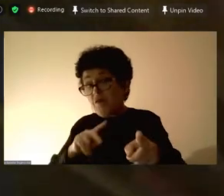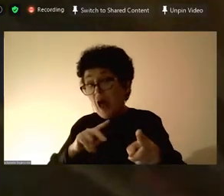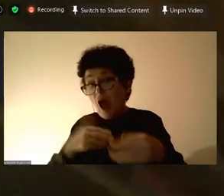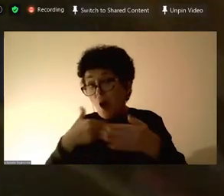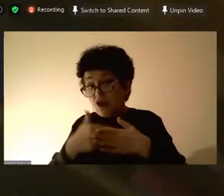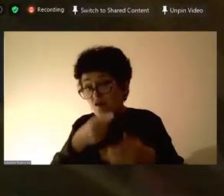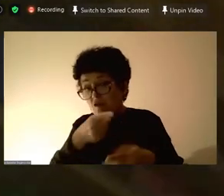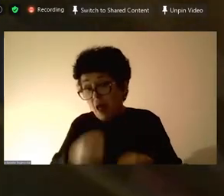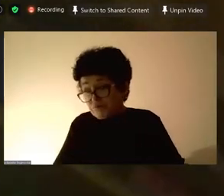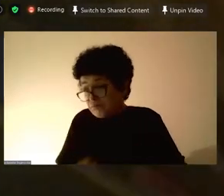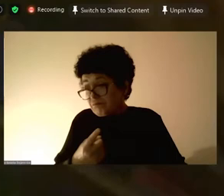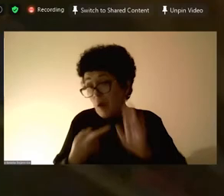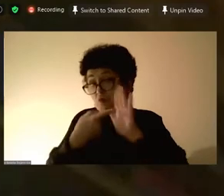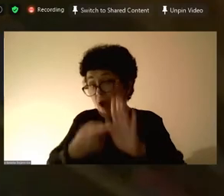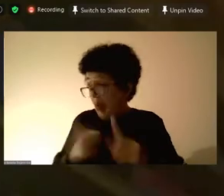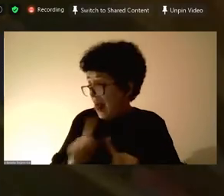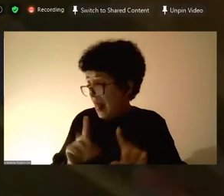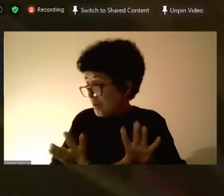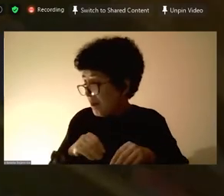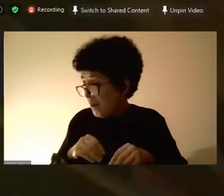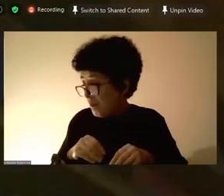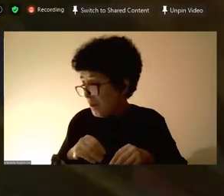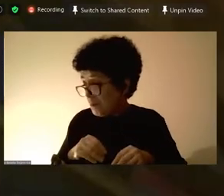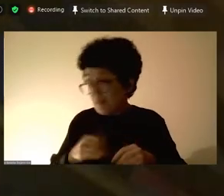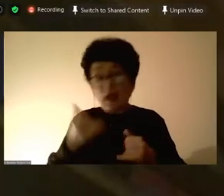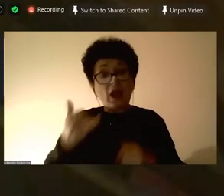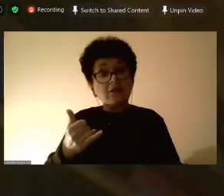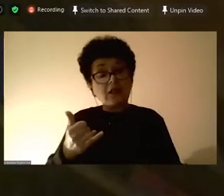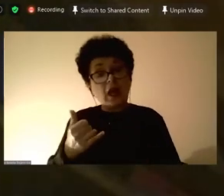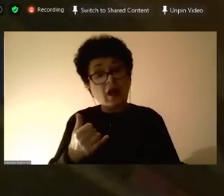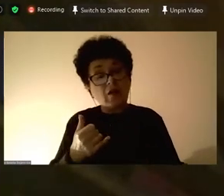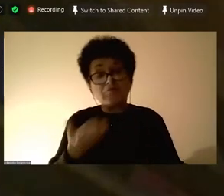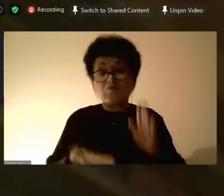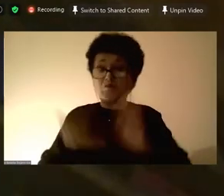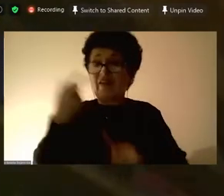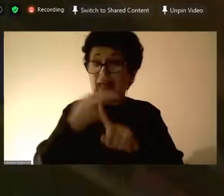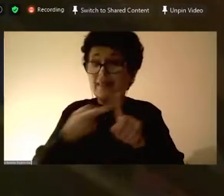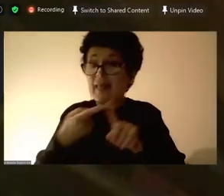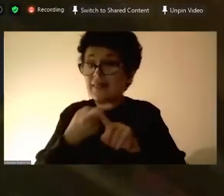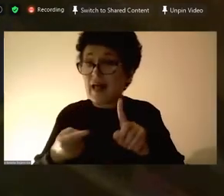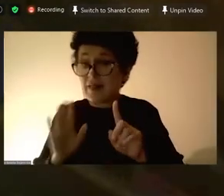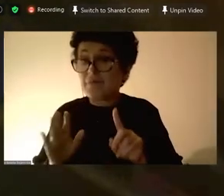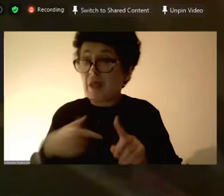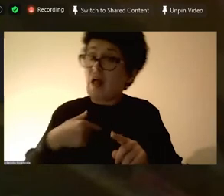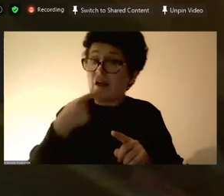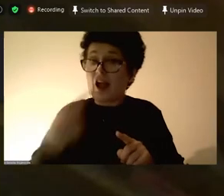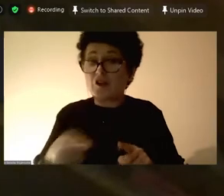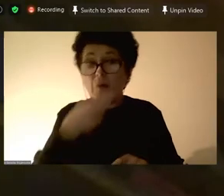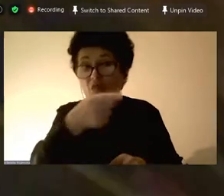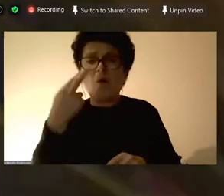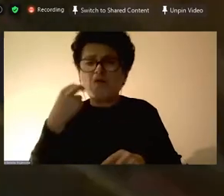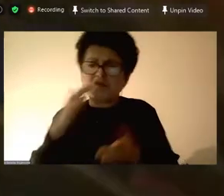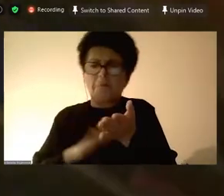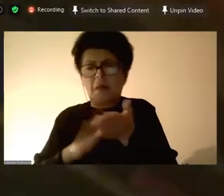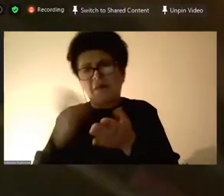to move to a specific part of this behavior. Suppose that this boy is 16 years old and he